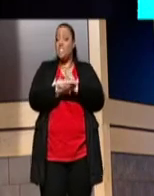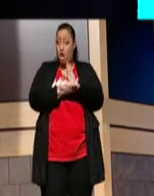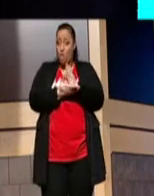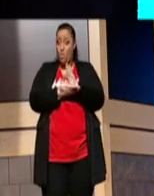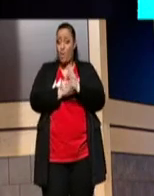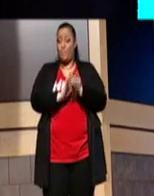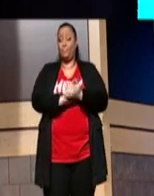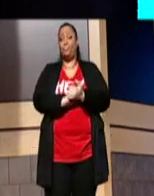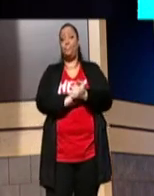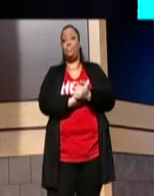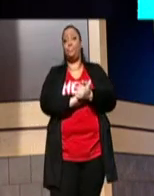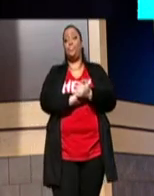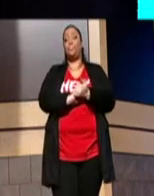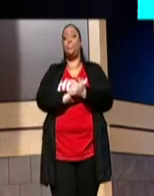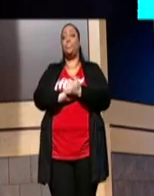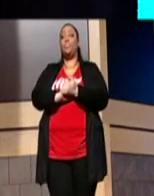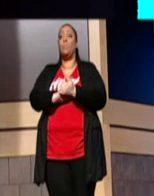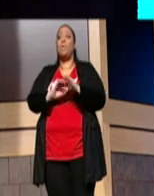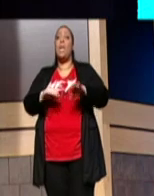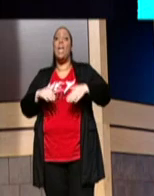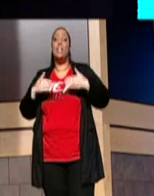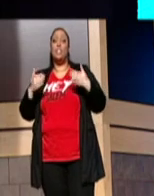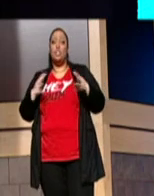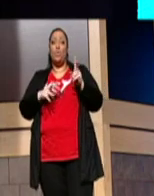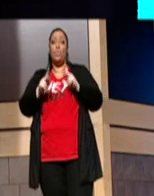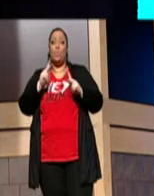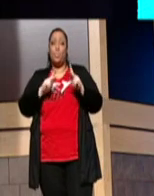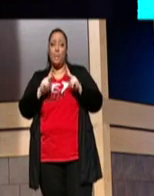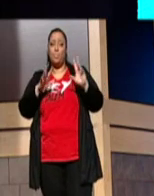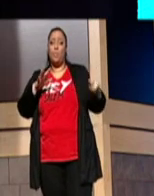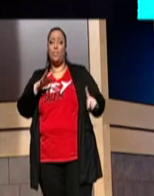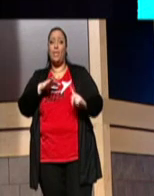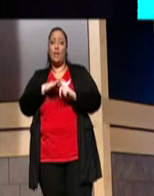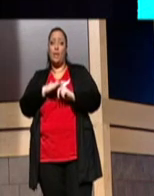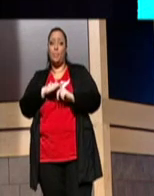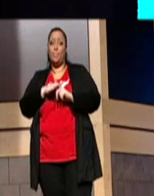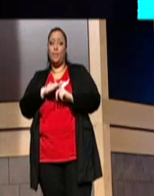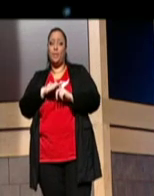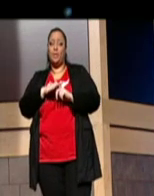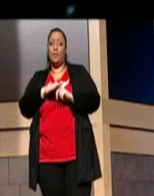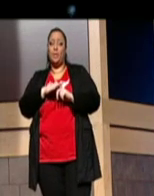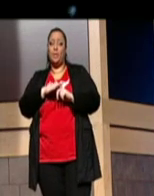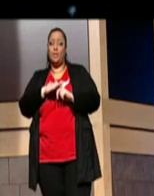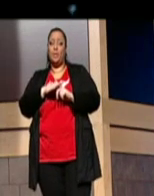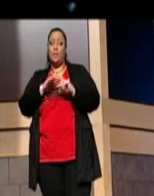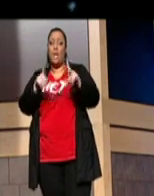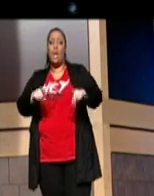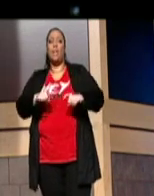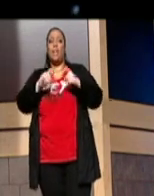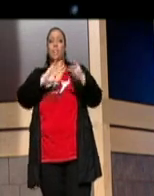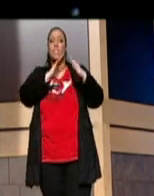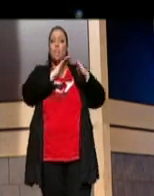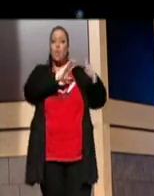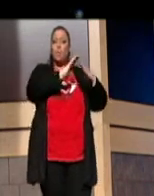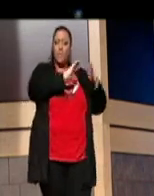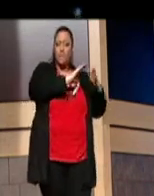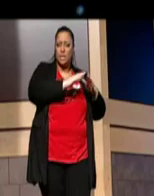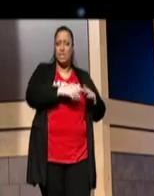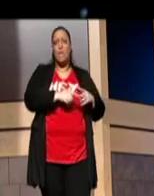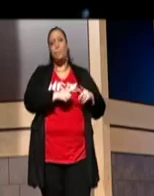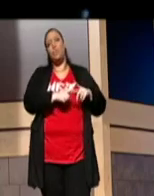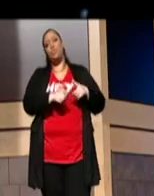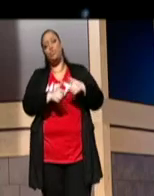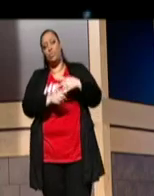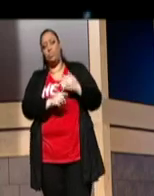say that? Absolutely. I'm looking at a question. And go so ahead. The people been coming, we've been given elements of communion. Yeah. They've been driving through. We've been